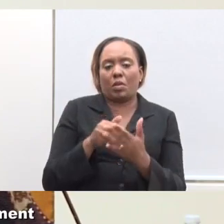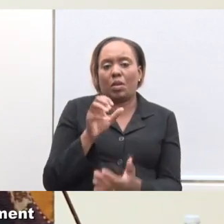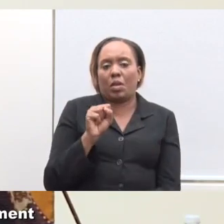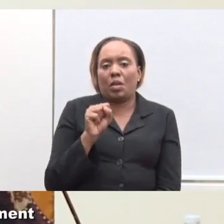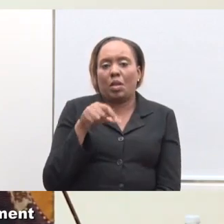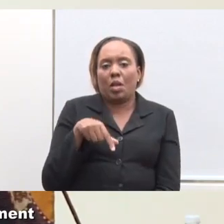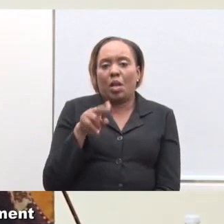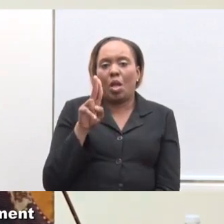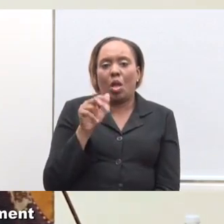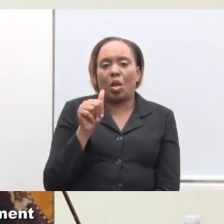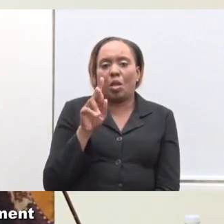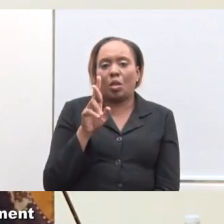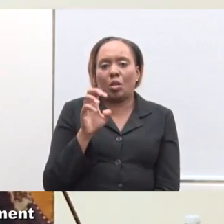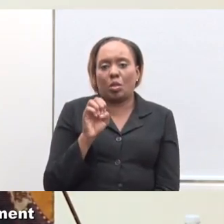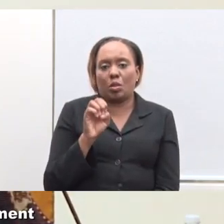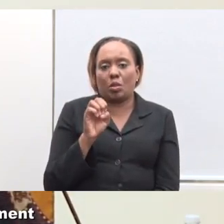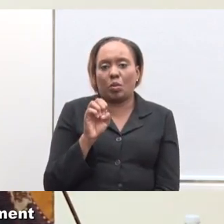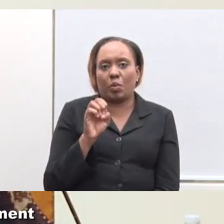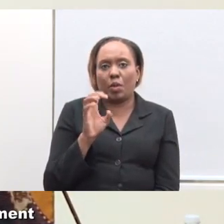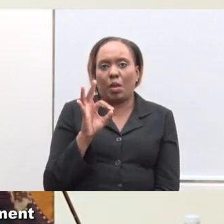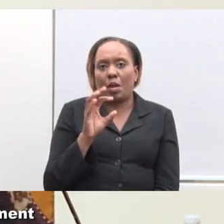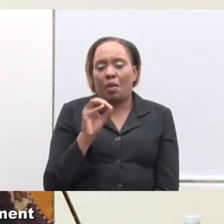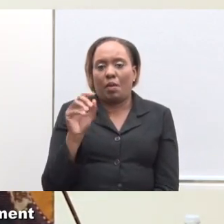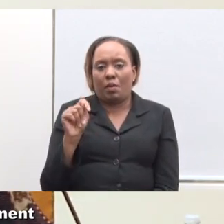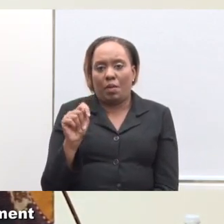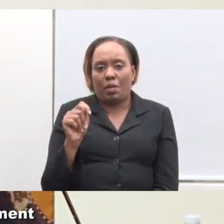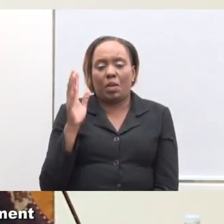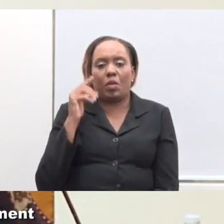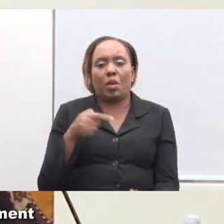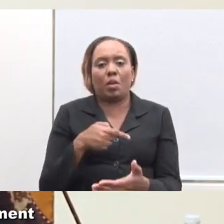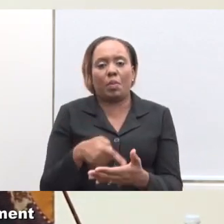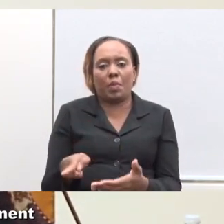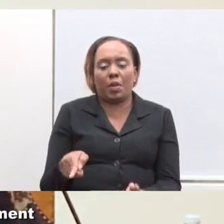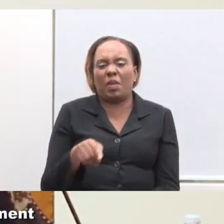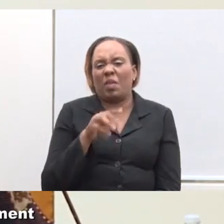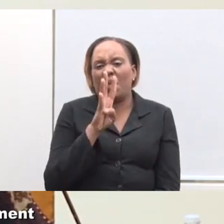anything between $40,000 to $48,000, but that